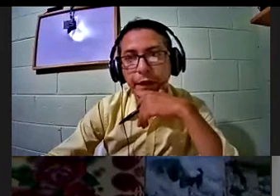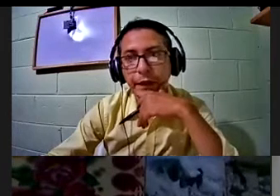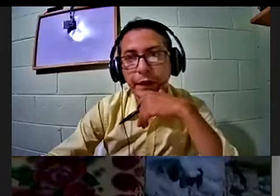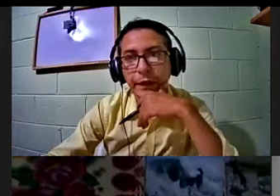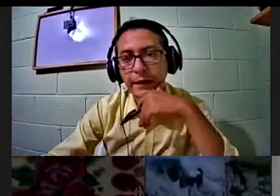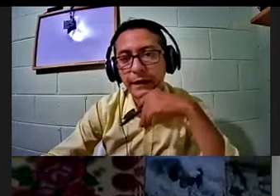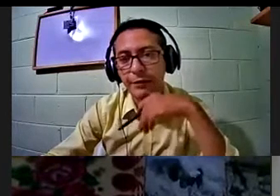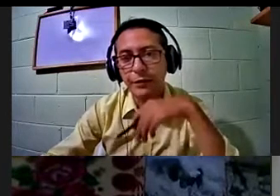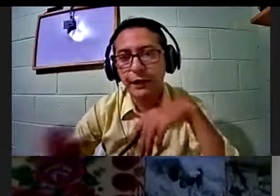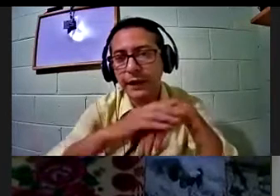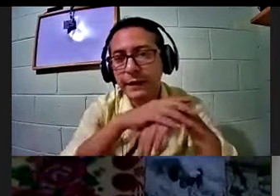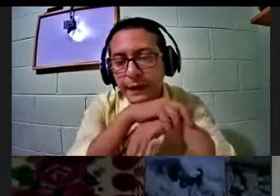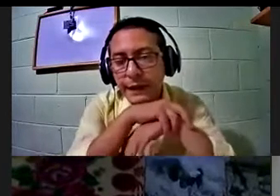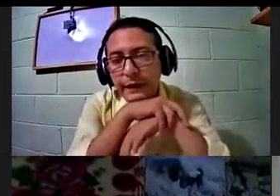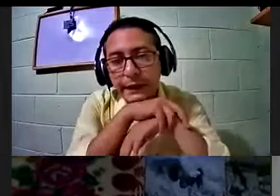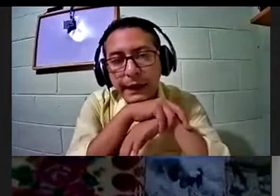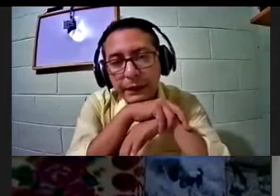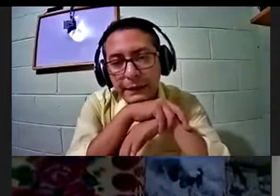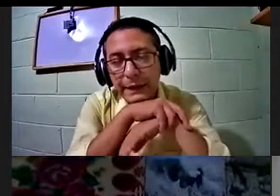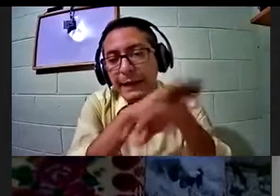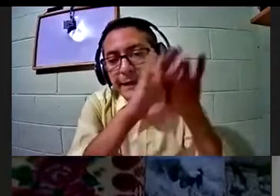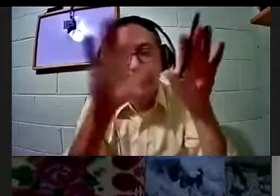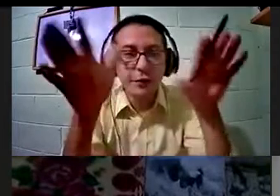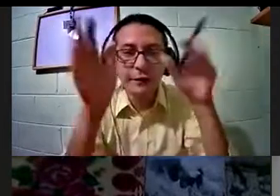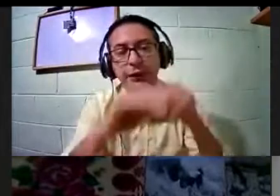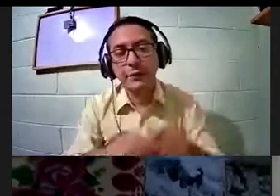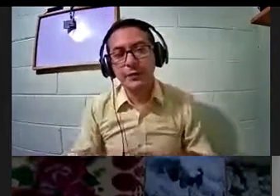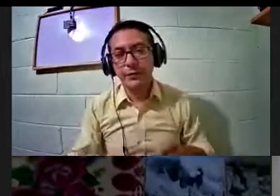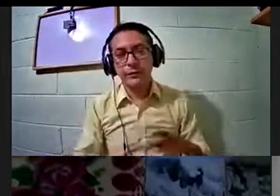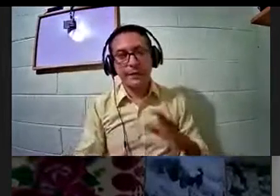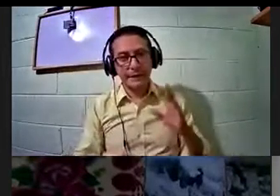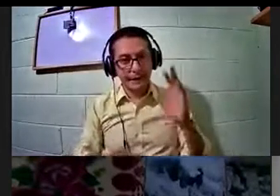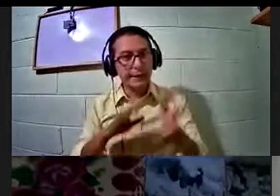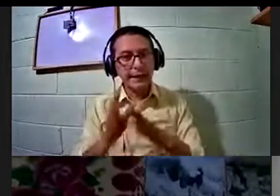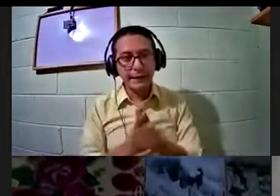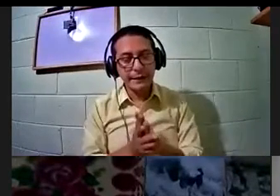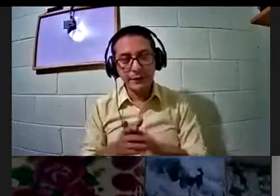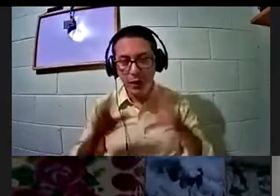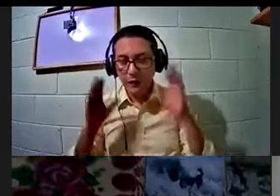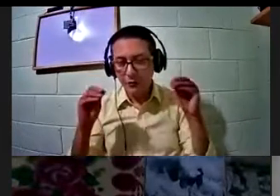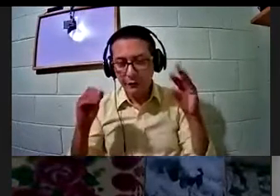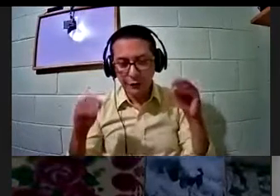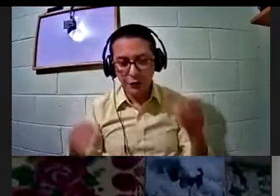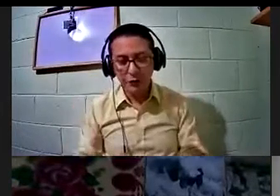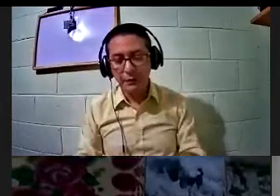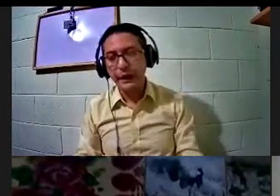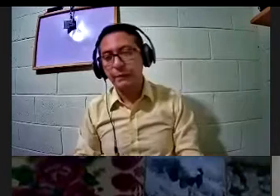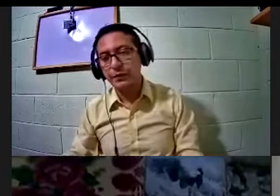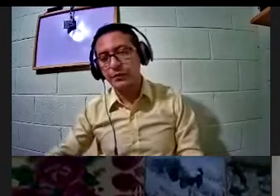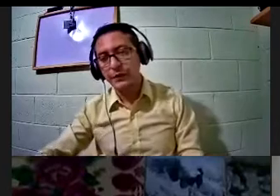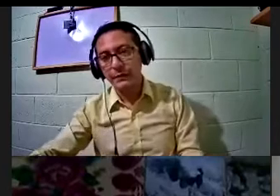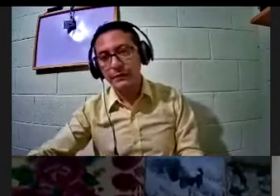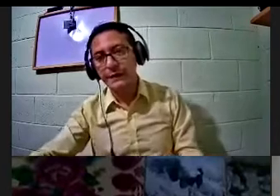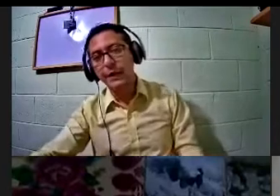perfect. I'm sorry, guys. Now, let's see, guys. I'm sorry for the rest of you, but the exercise was mostly for you to speak